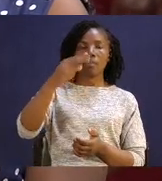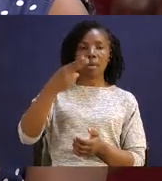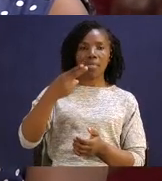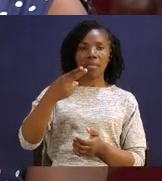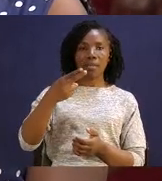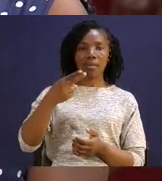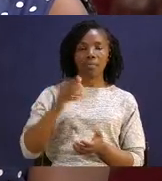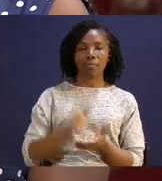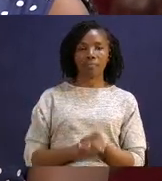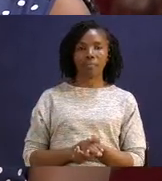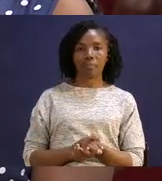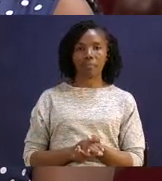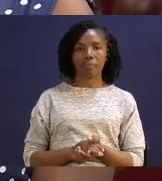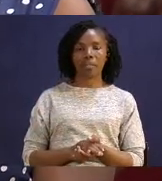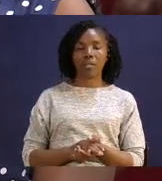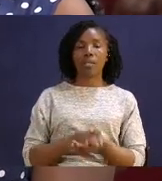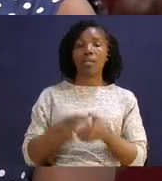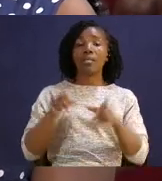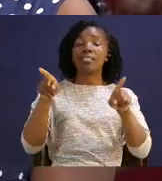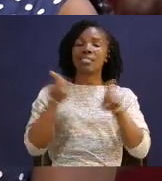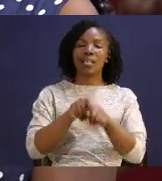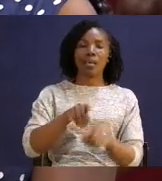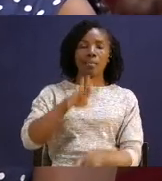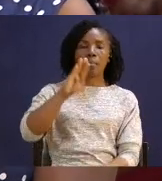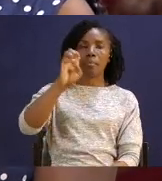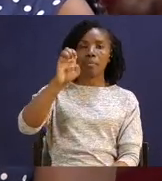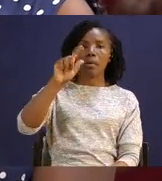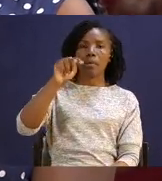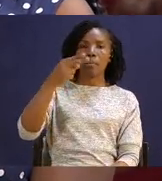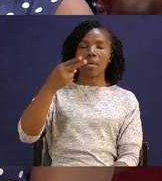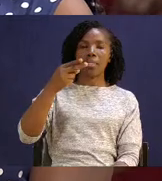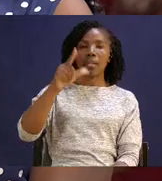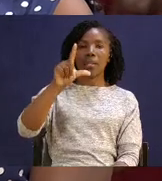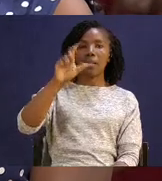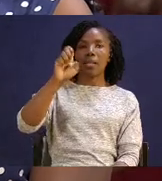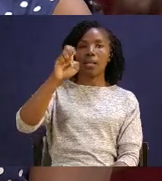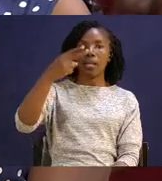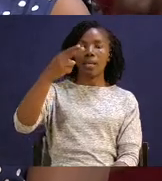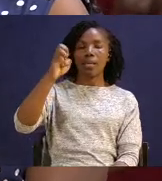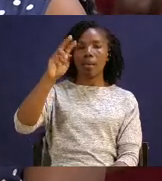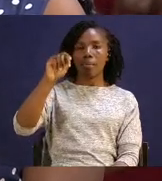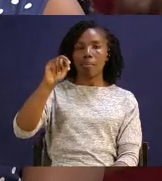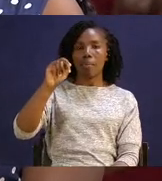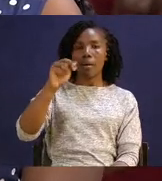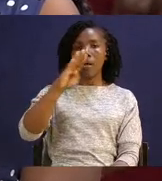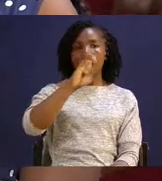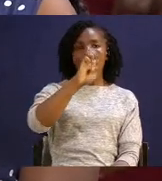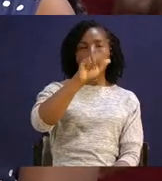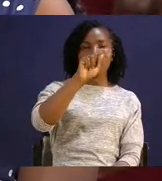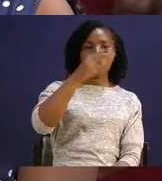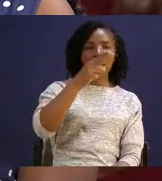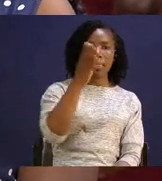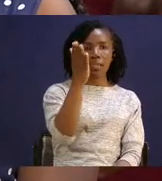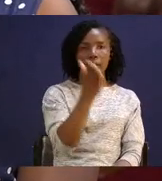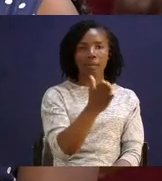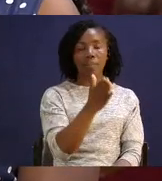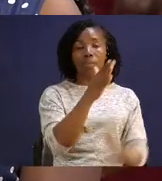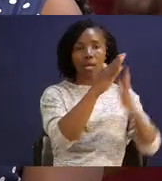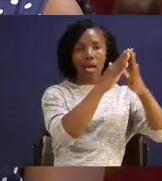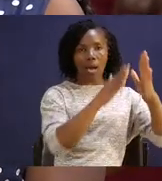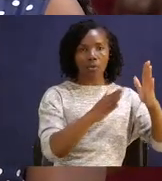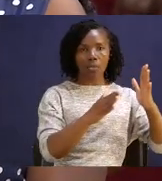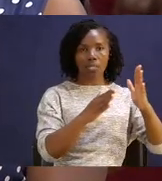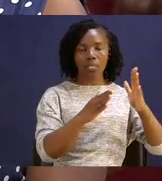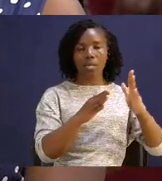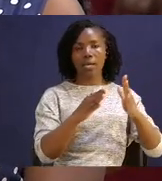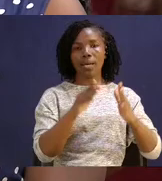Bethlehem. Bethlehem. Beth. Beth means house. Lehem means bread. So in God's house, there's